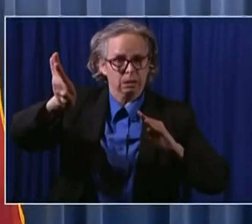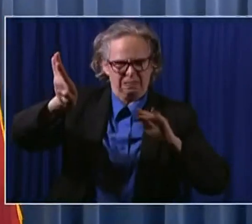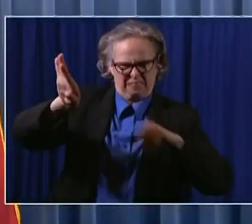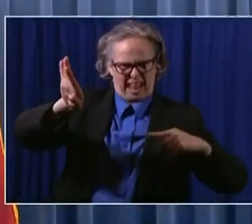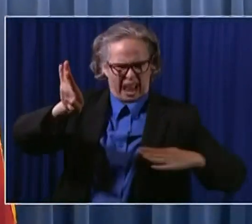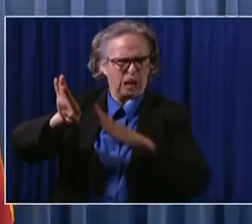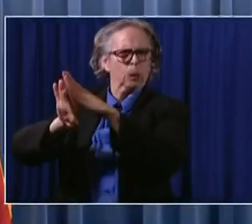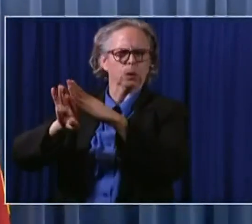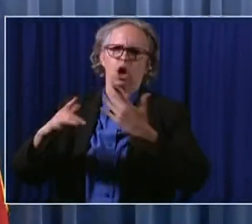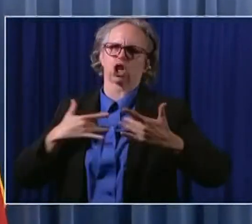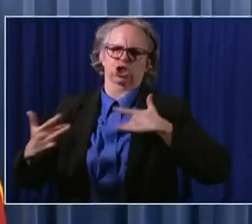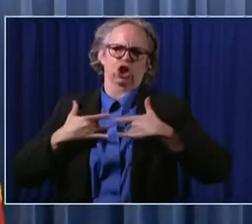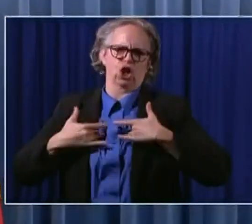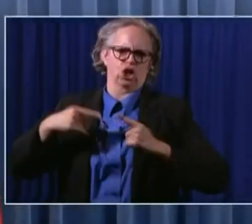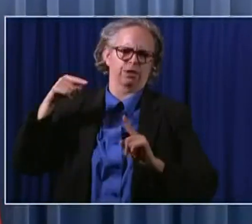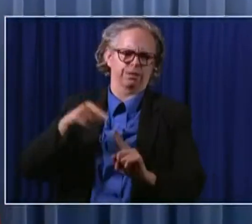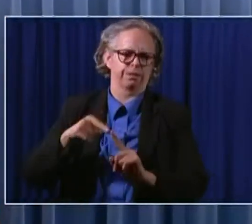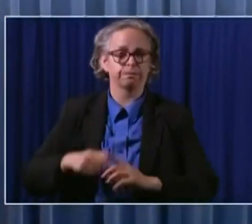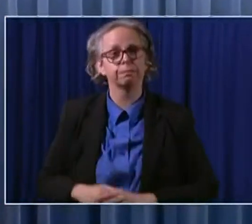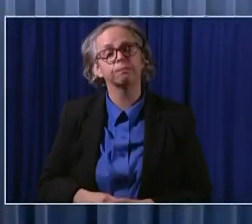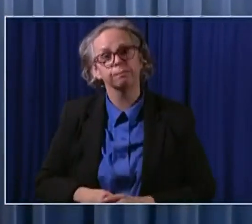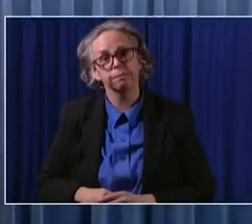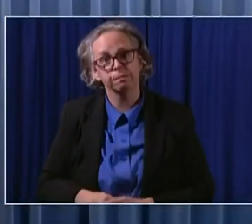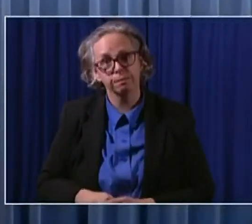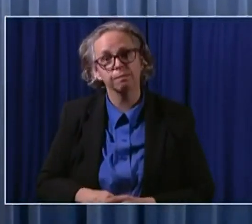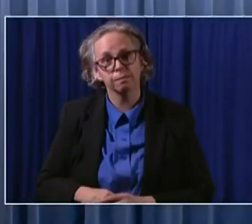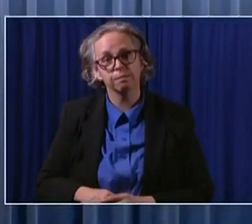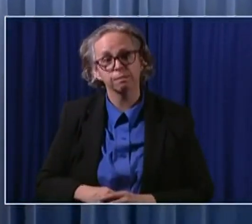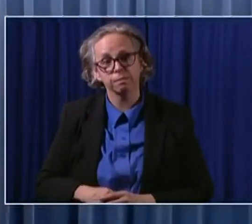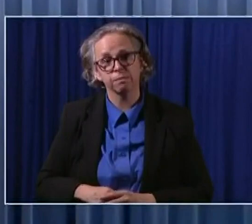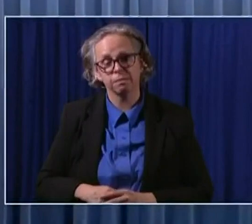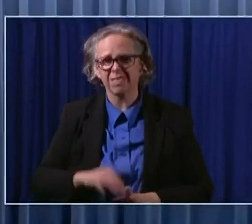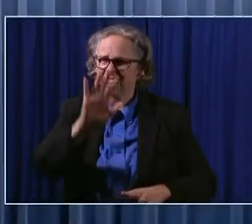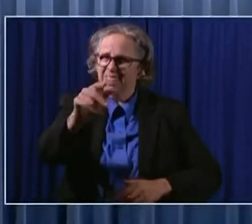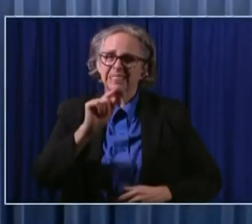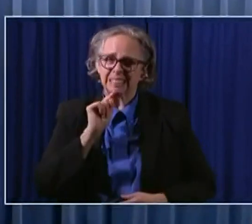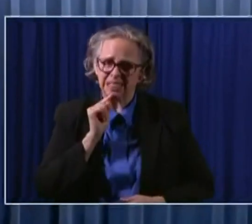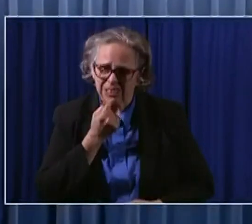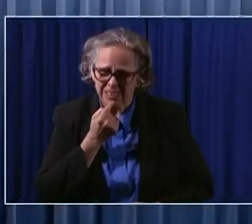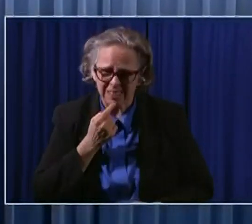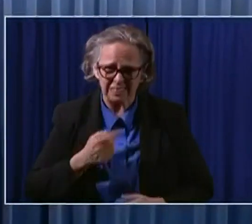a great concern about Franklin County,